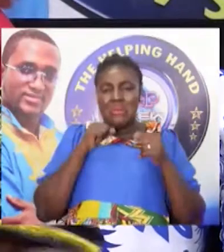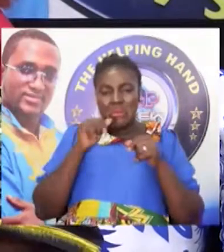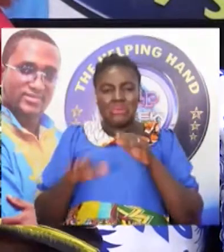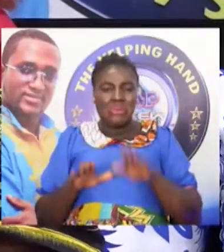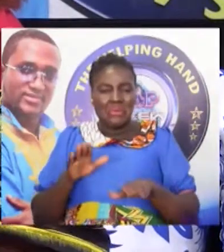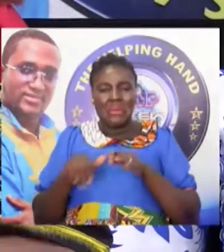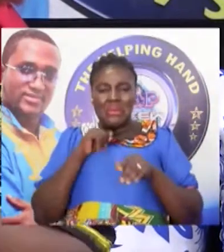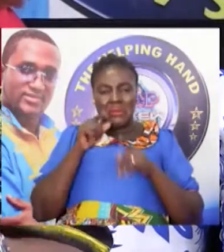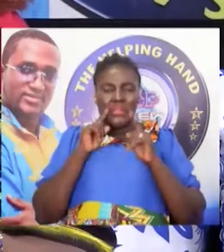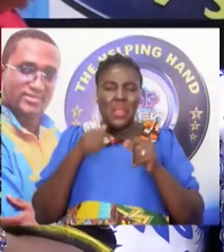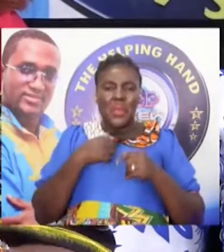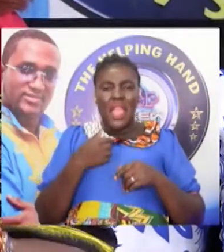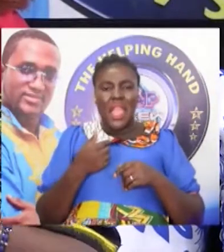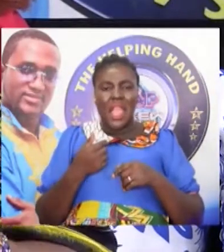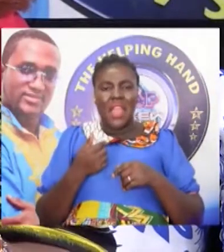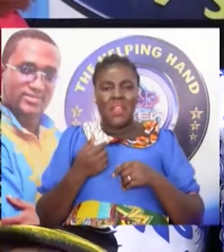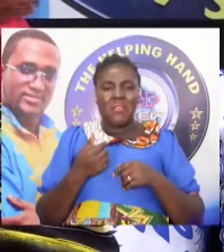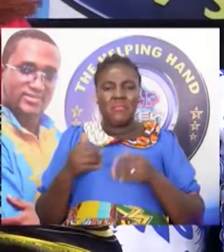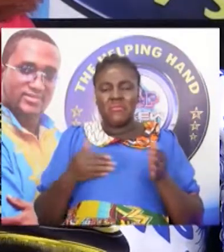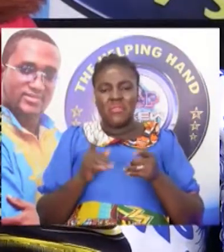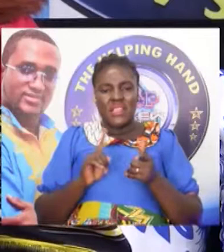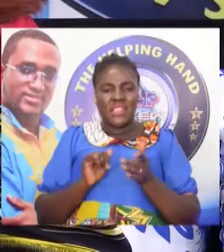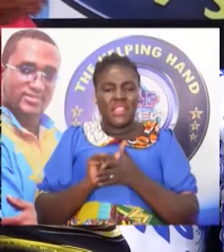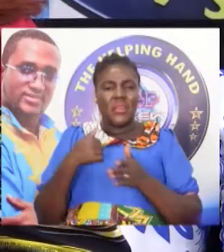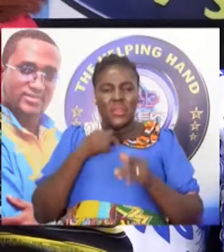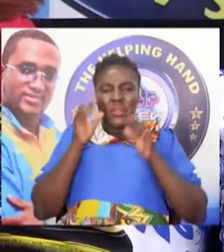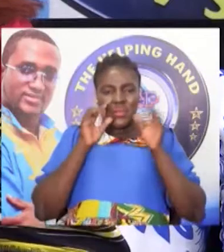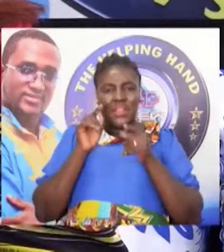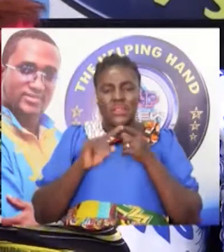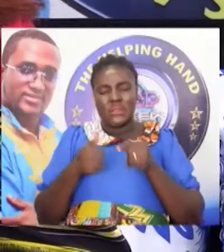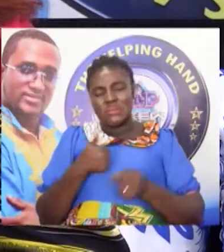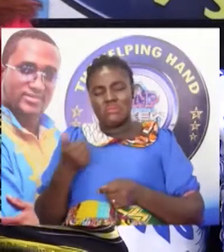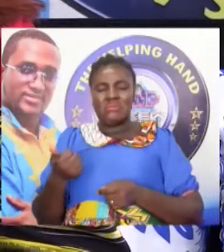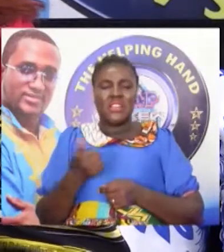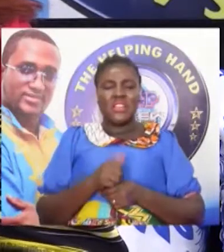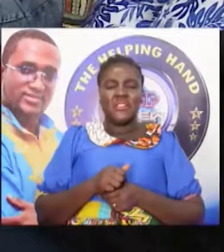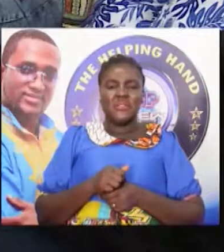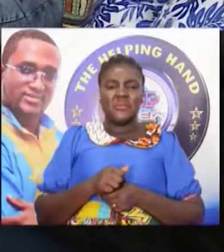she's not talking, we have ways and means that we communicate to each other. Wow. Yeah.